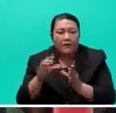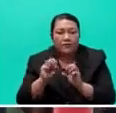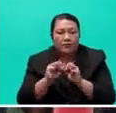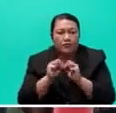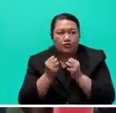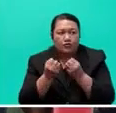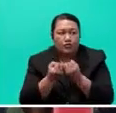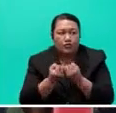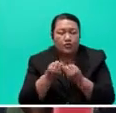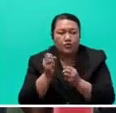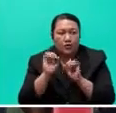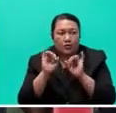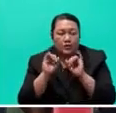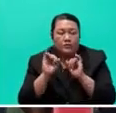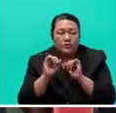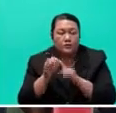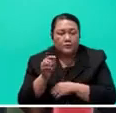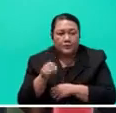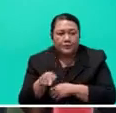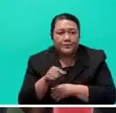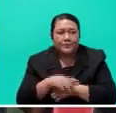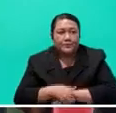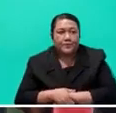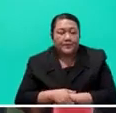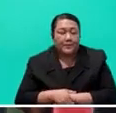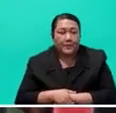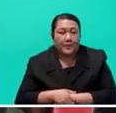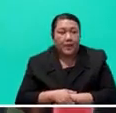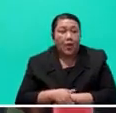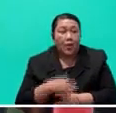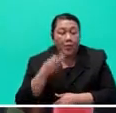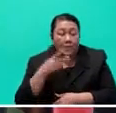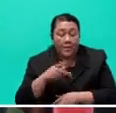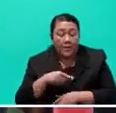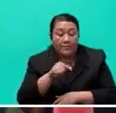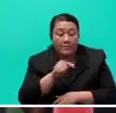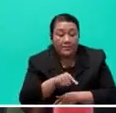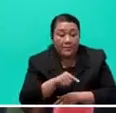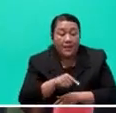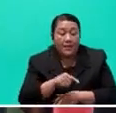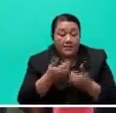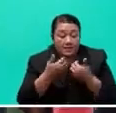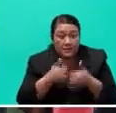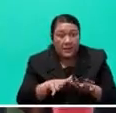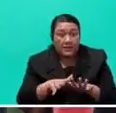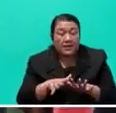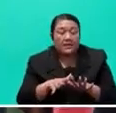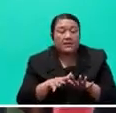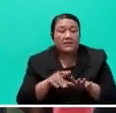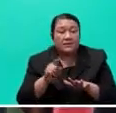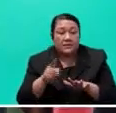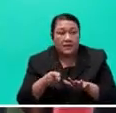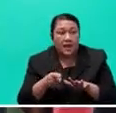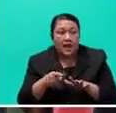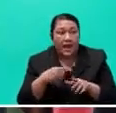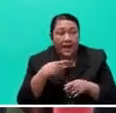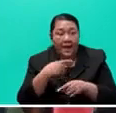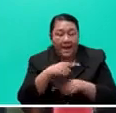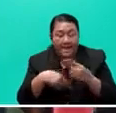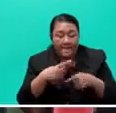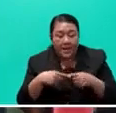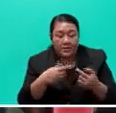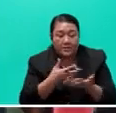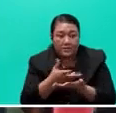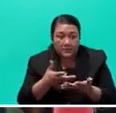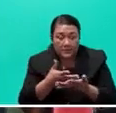Mr. Speaker, sir, although the Standing Committee then had begun its deliberations on the bill, there was ultimately no